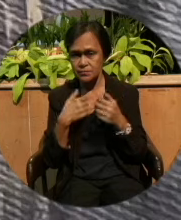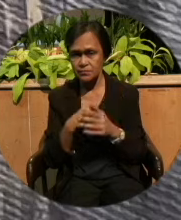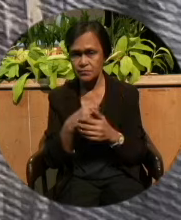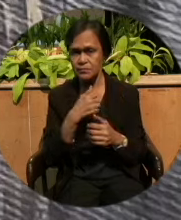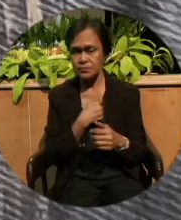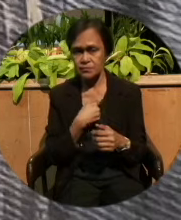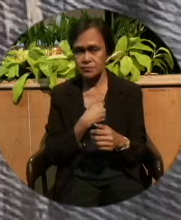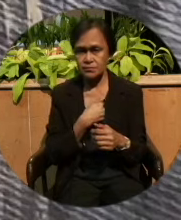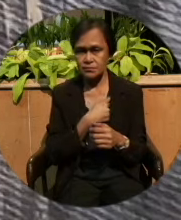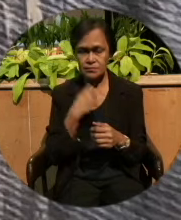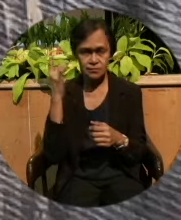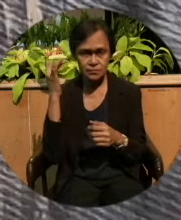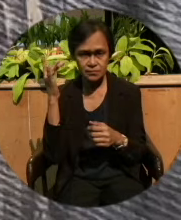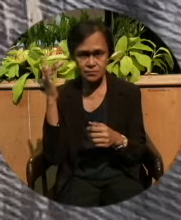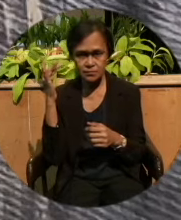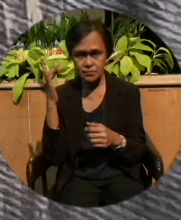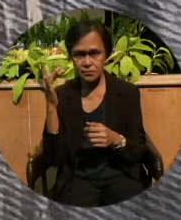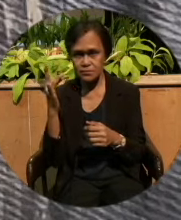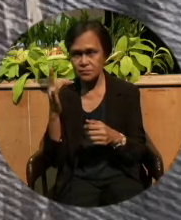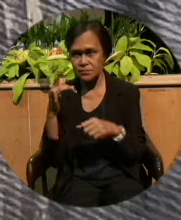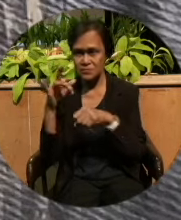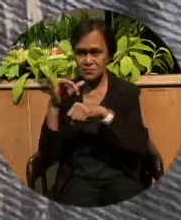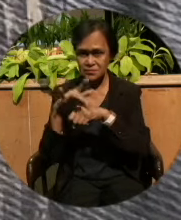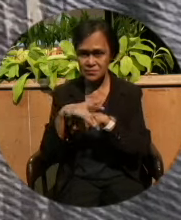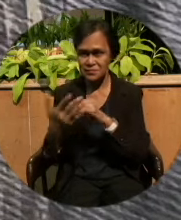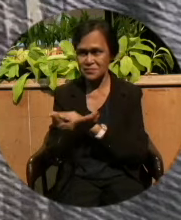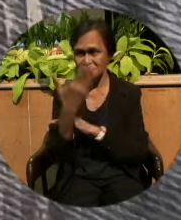sorry, it's very early Saturday morning here.